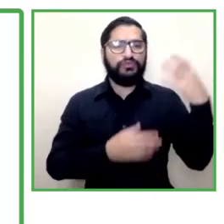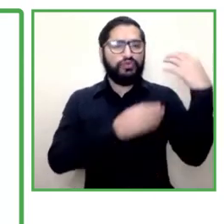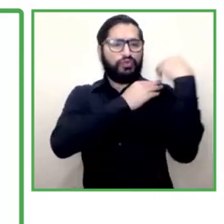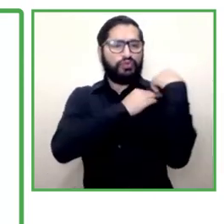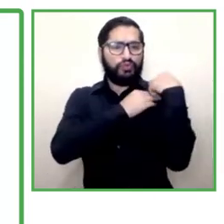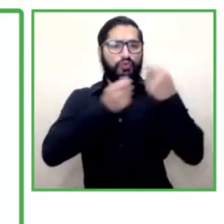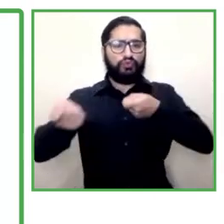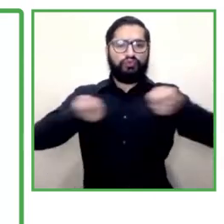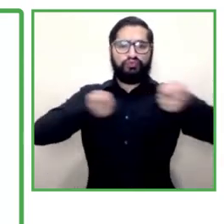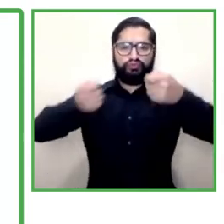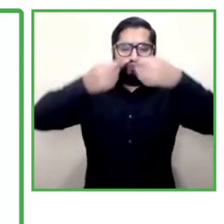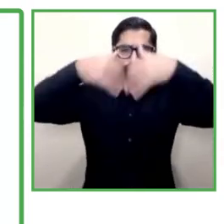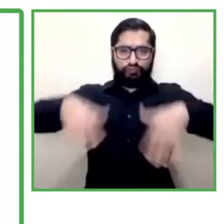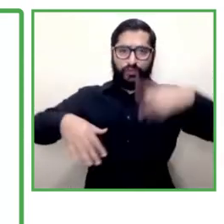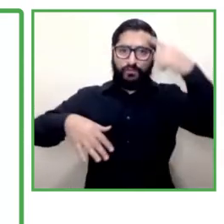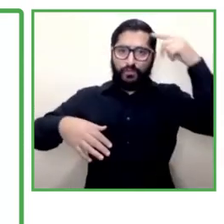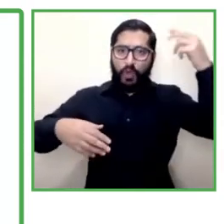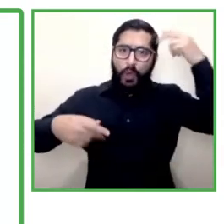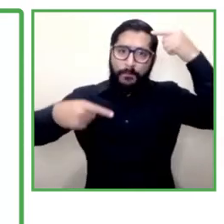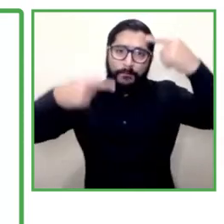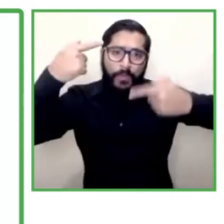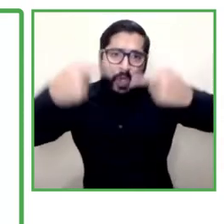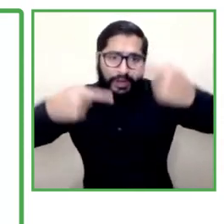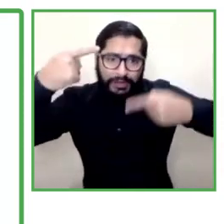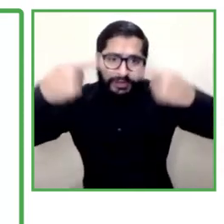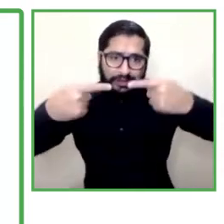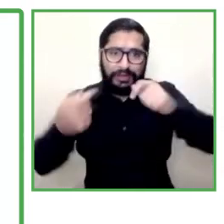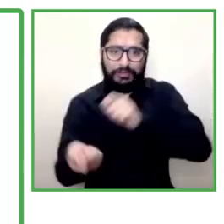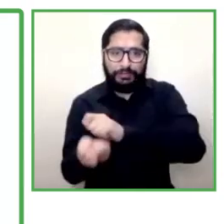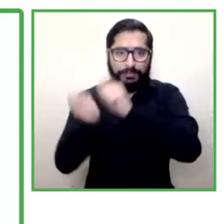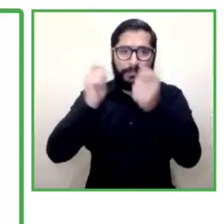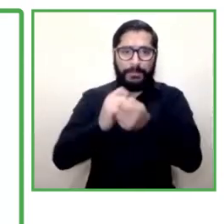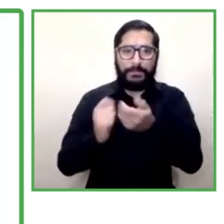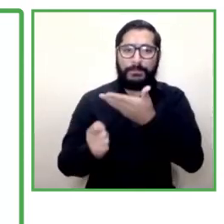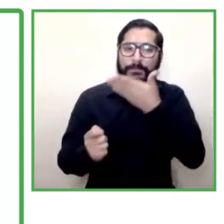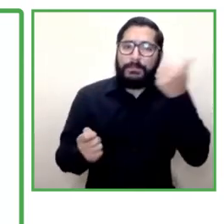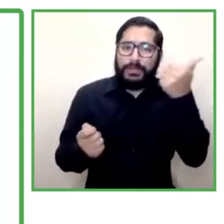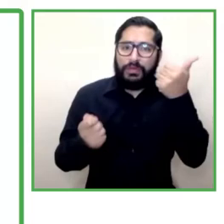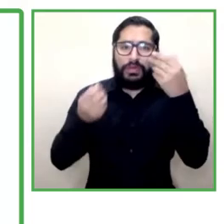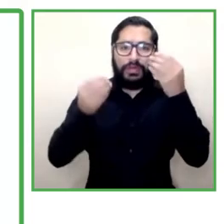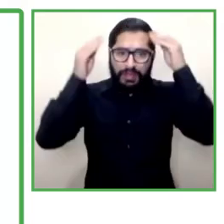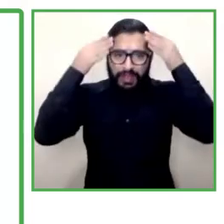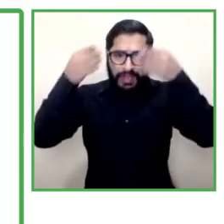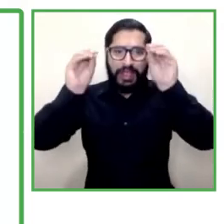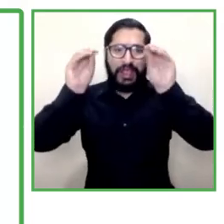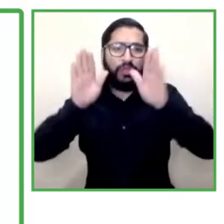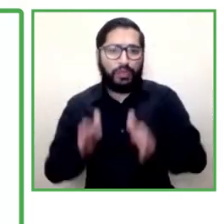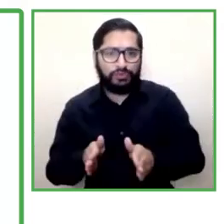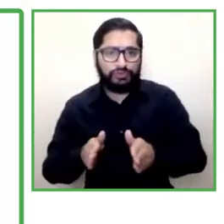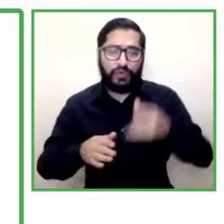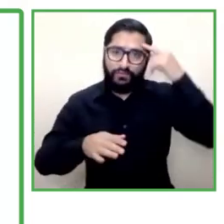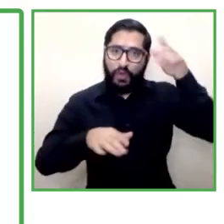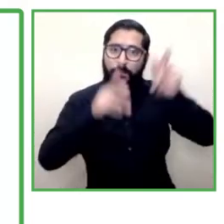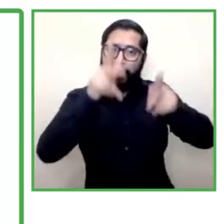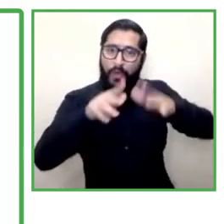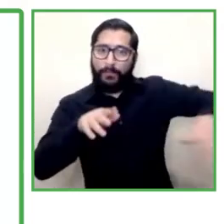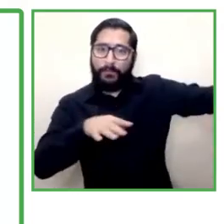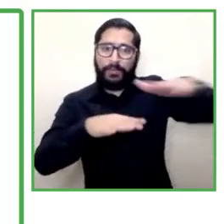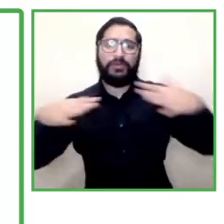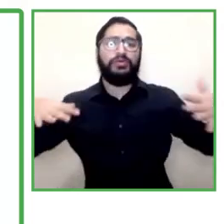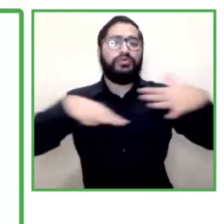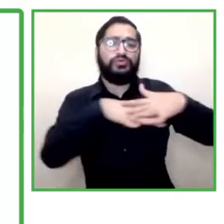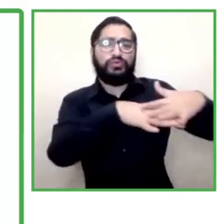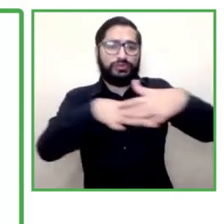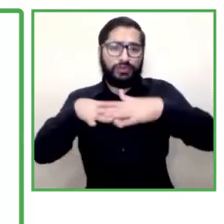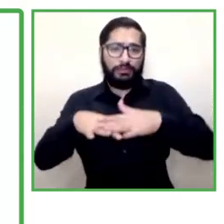disabilities. He's promoted changes for a better social inclusion of deaf people. He's worked